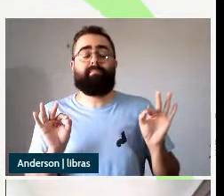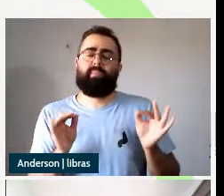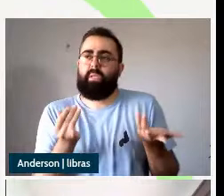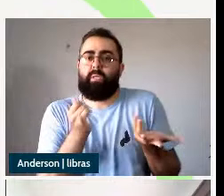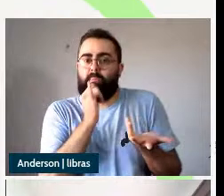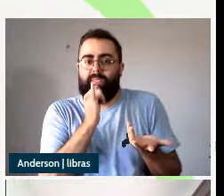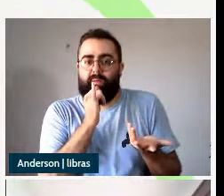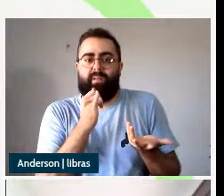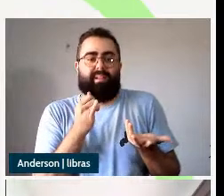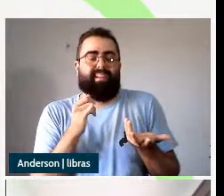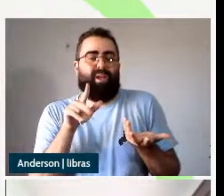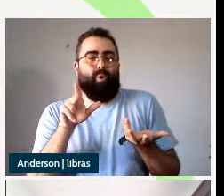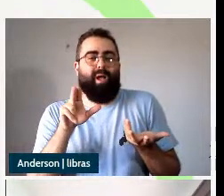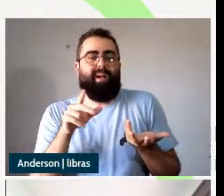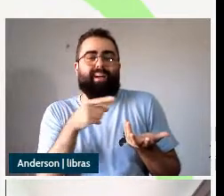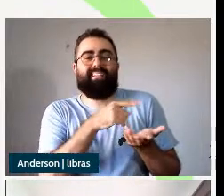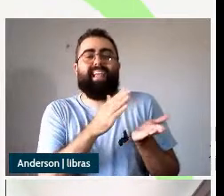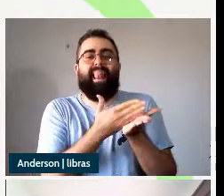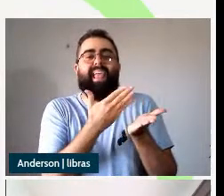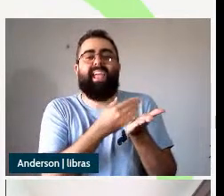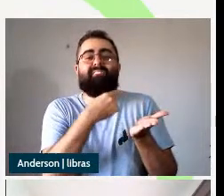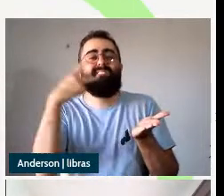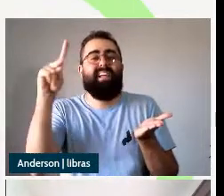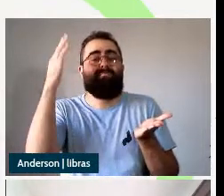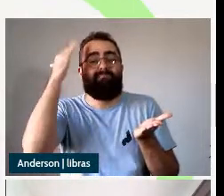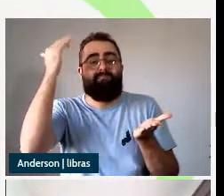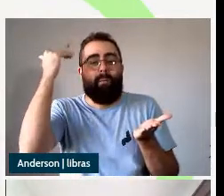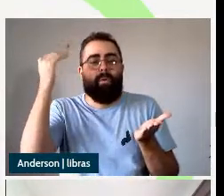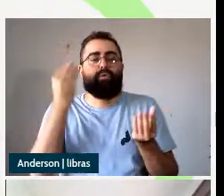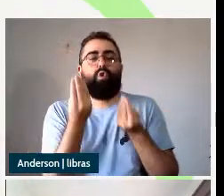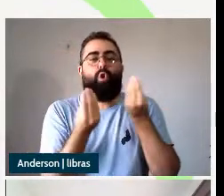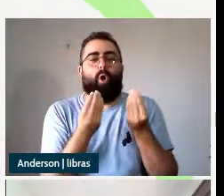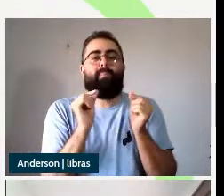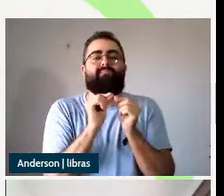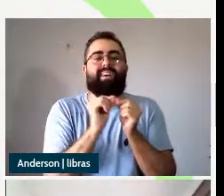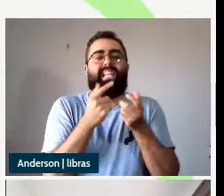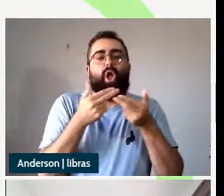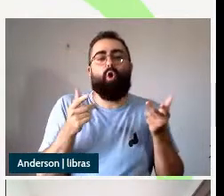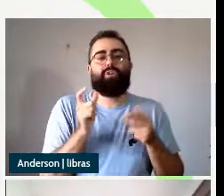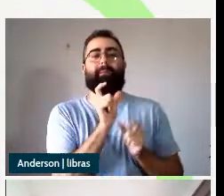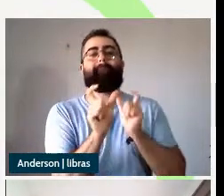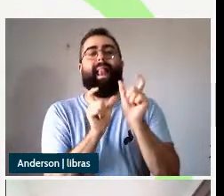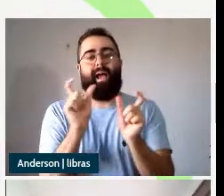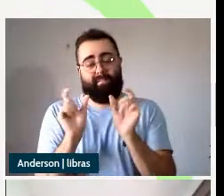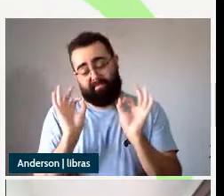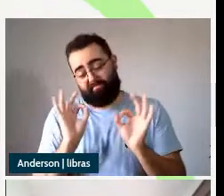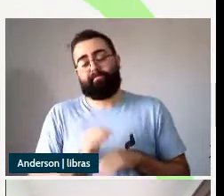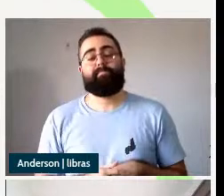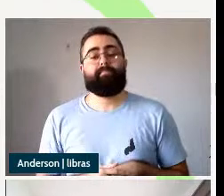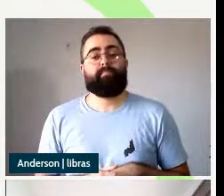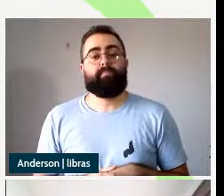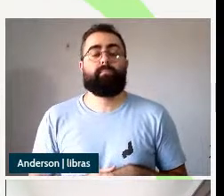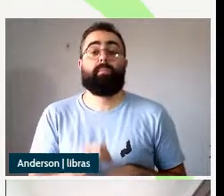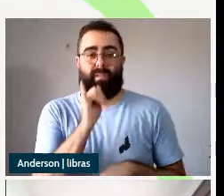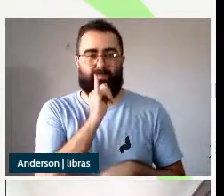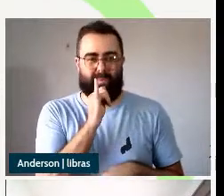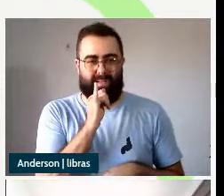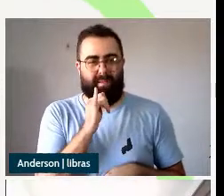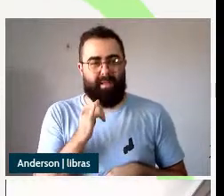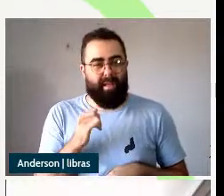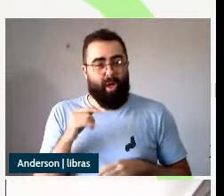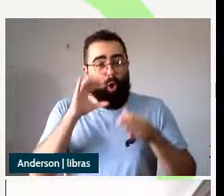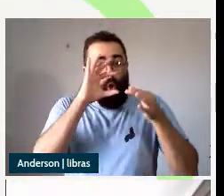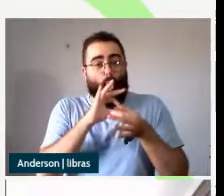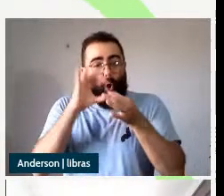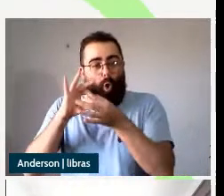words. So I'll just focus on the three contexts that I analyzed, that I said Bendler taught us.